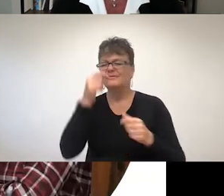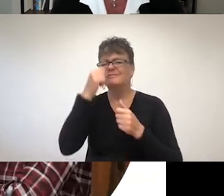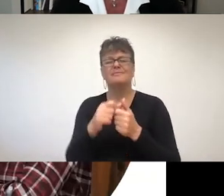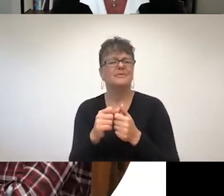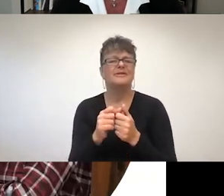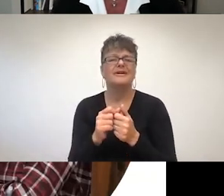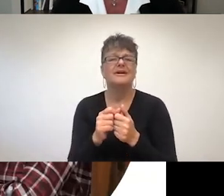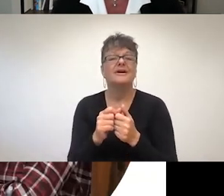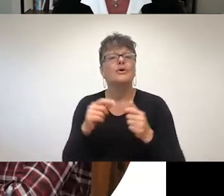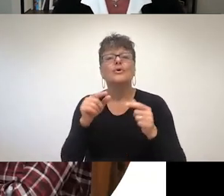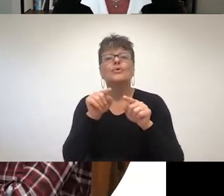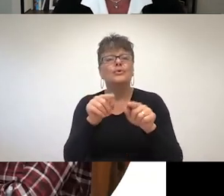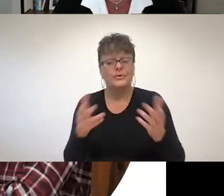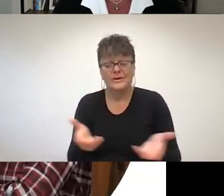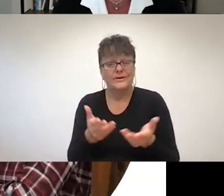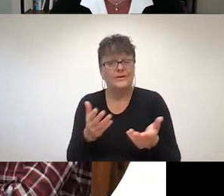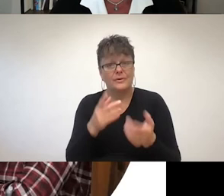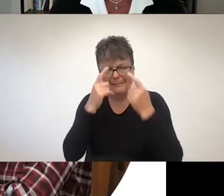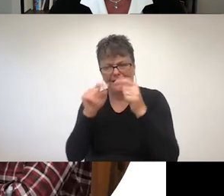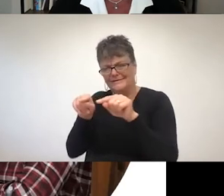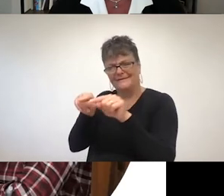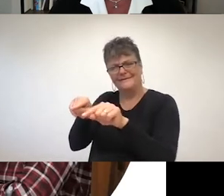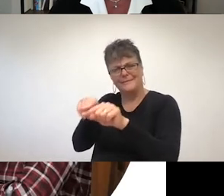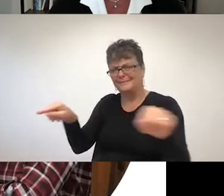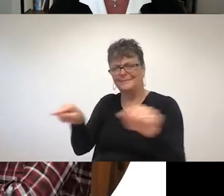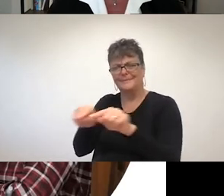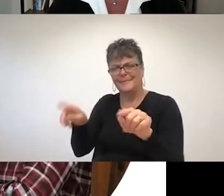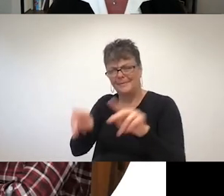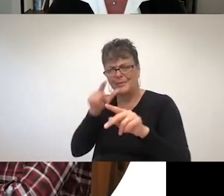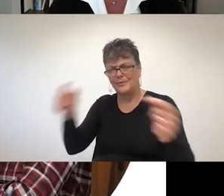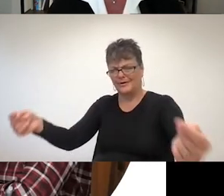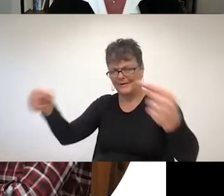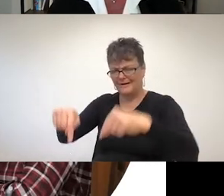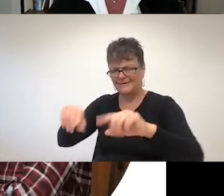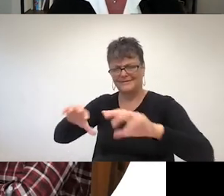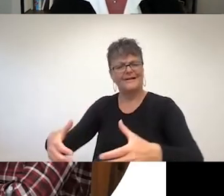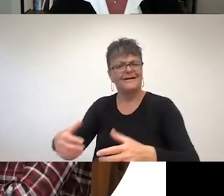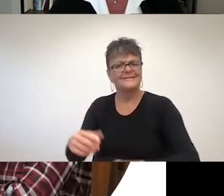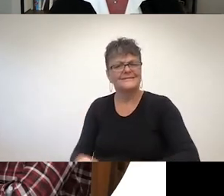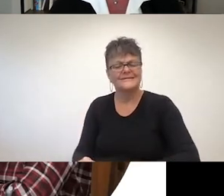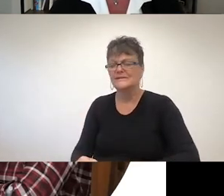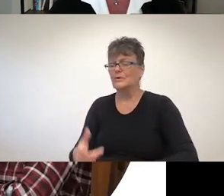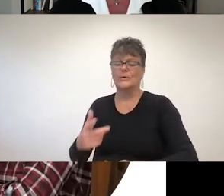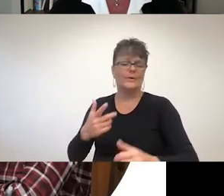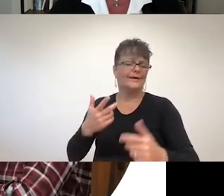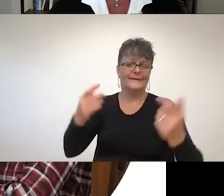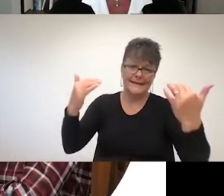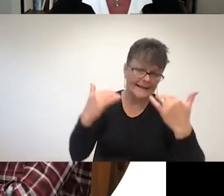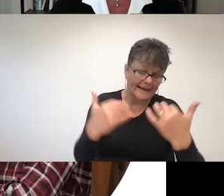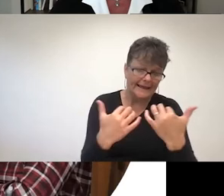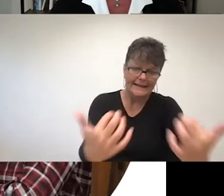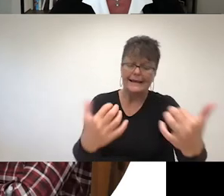our classes. It is about reconnecting with intentionality, whether it's in person or online. Let's extend